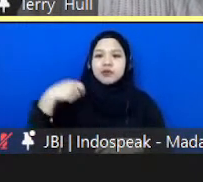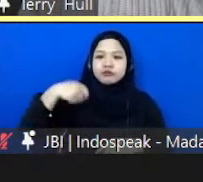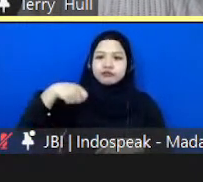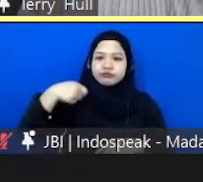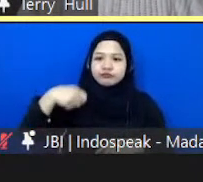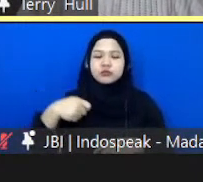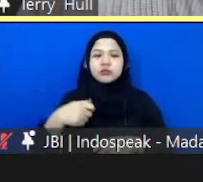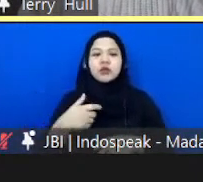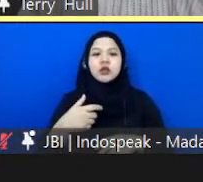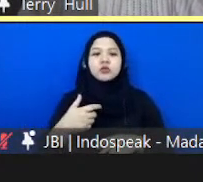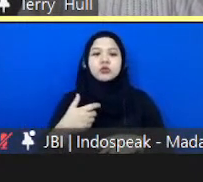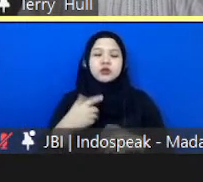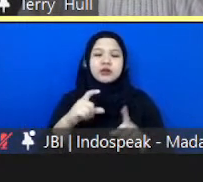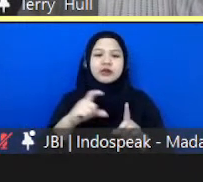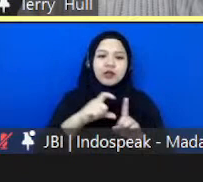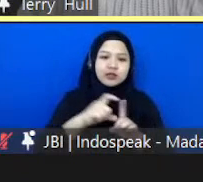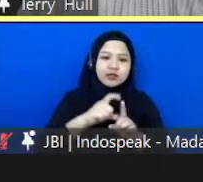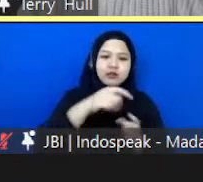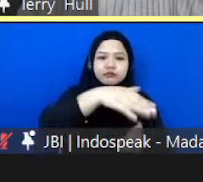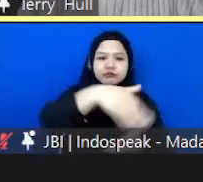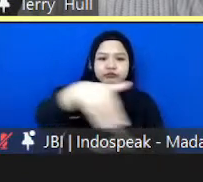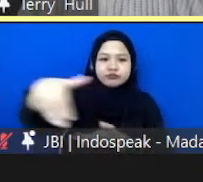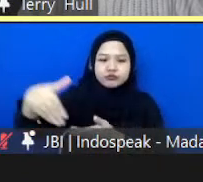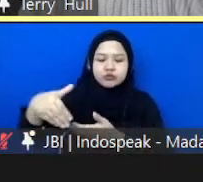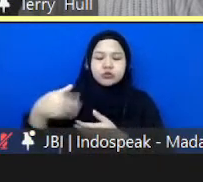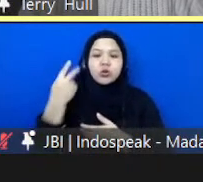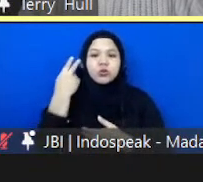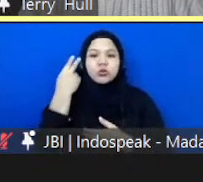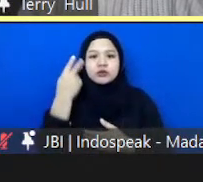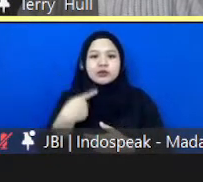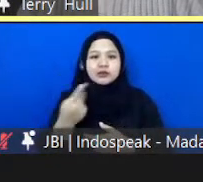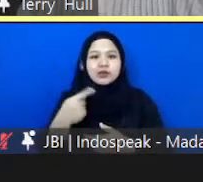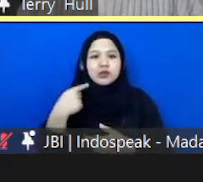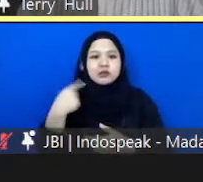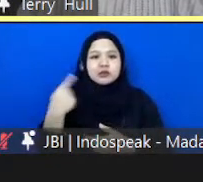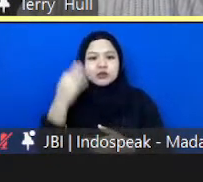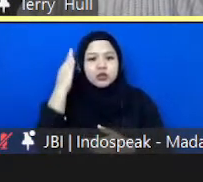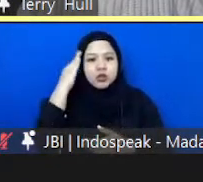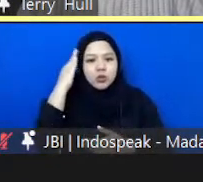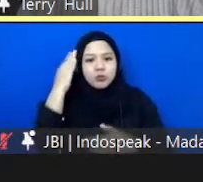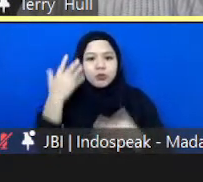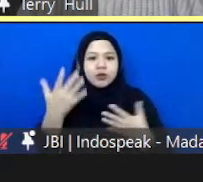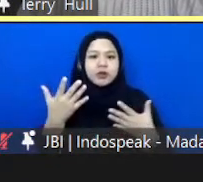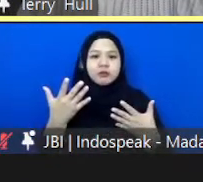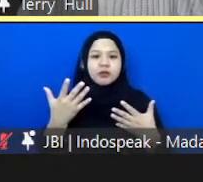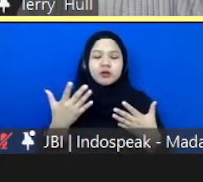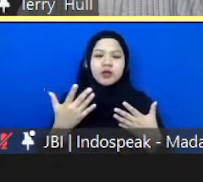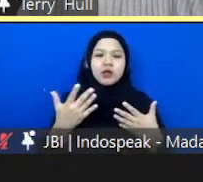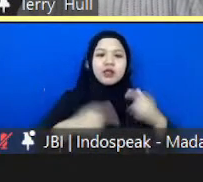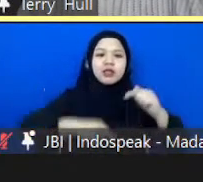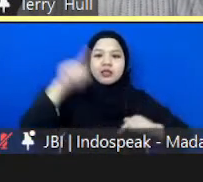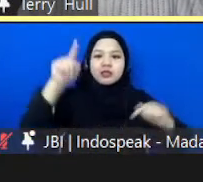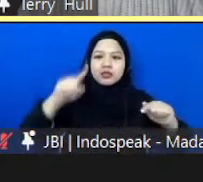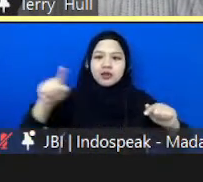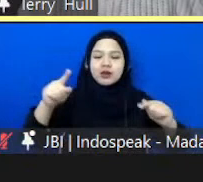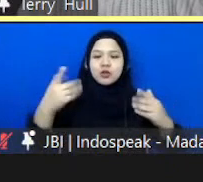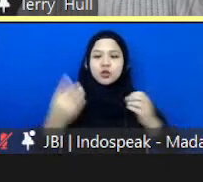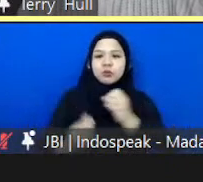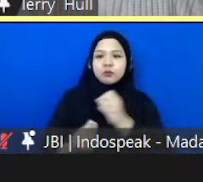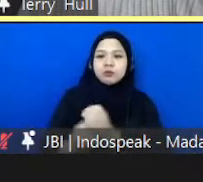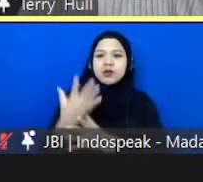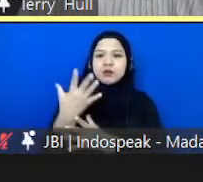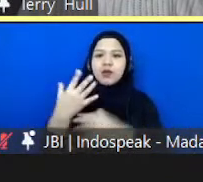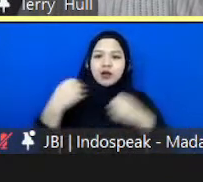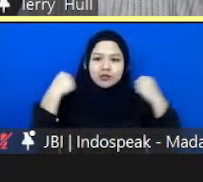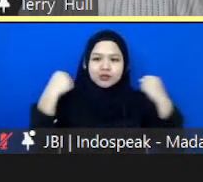we often use to understand health trends. The multiple